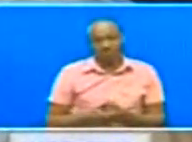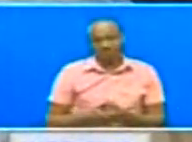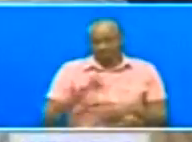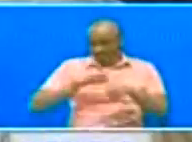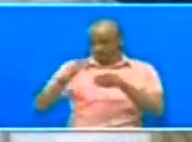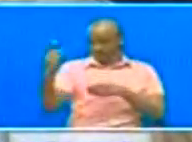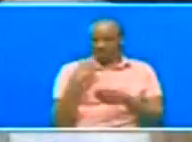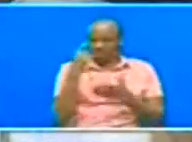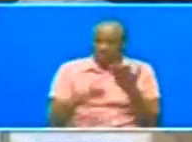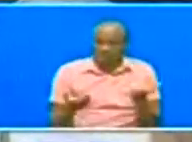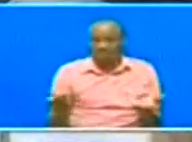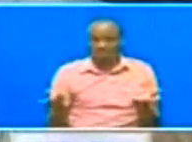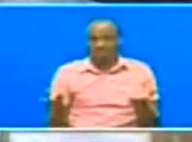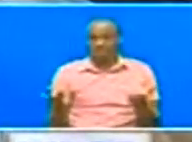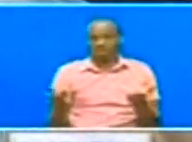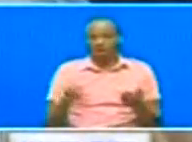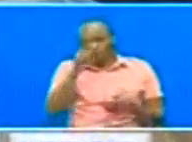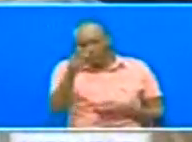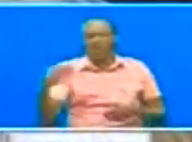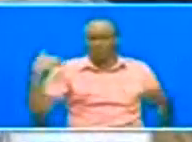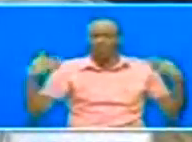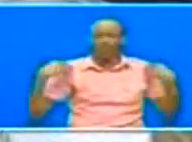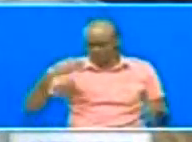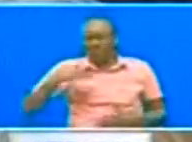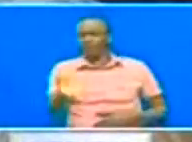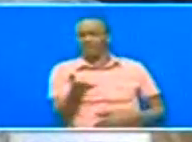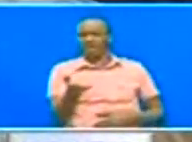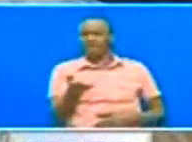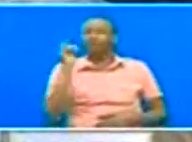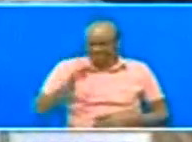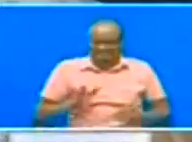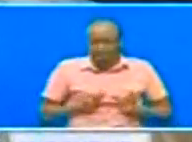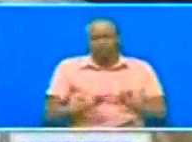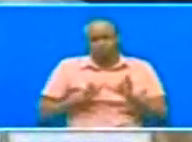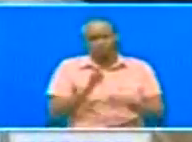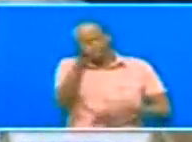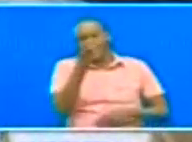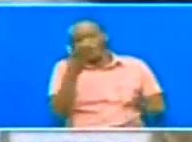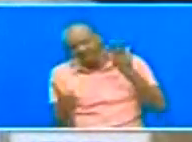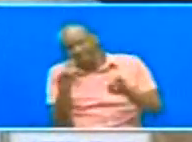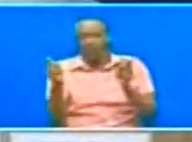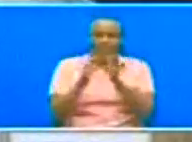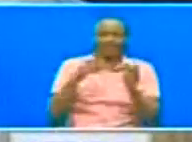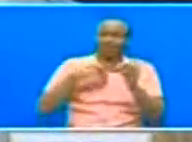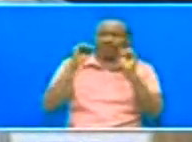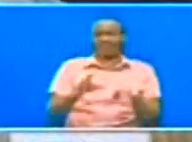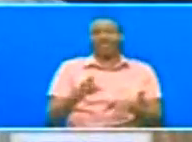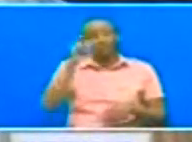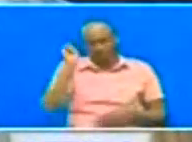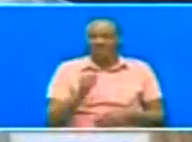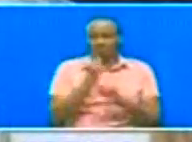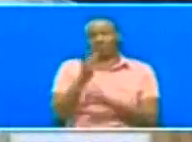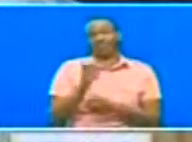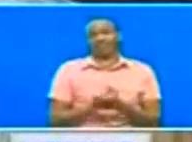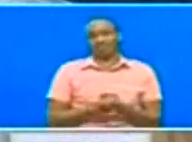he came back, he said, when you unasumbua watu hapa, you're going to push that baby with, whether you are in labor or not. I told one of the male